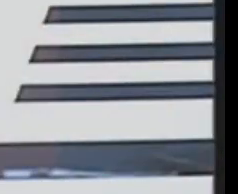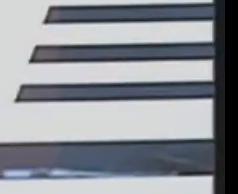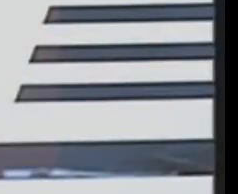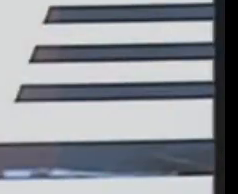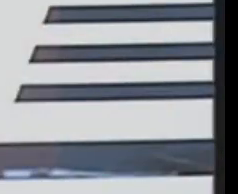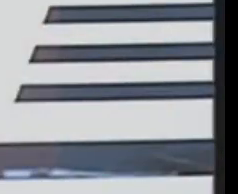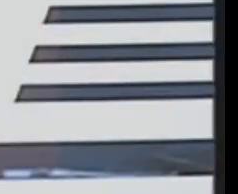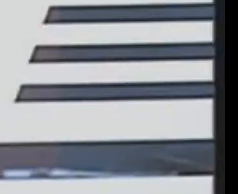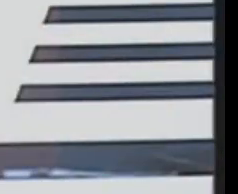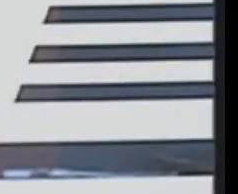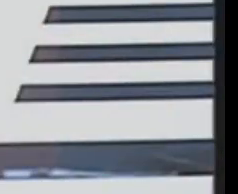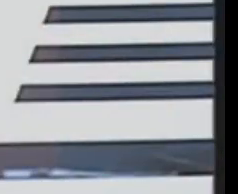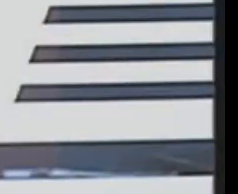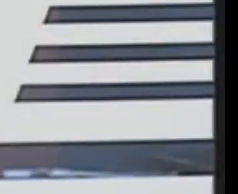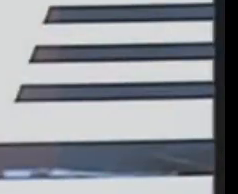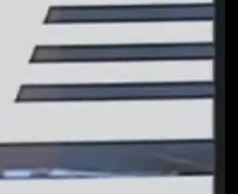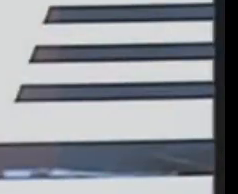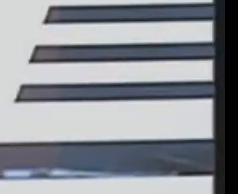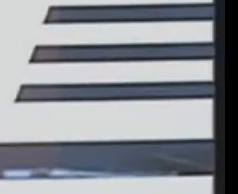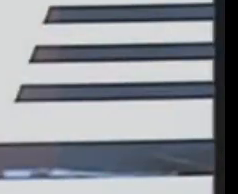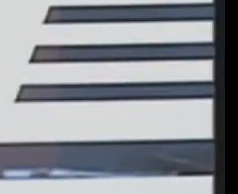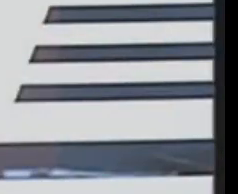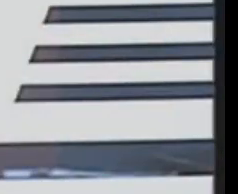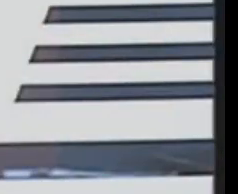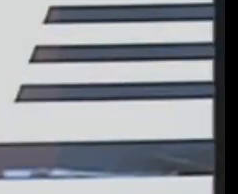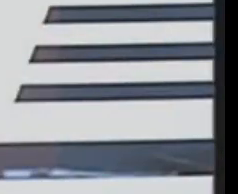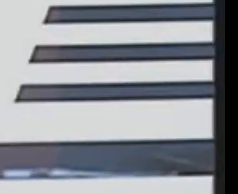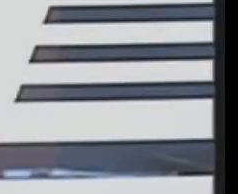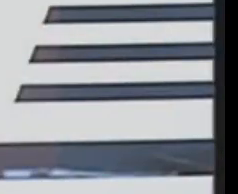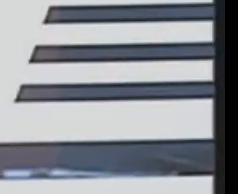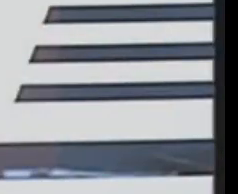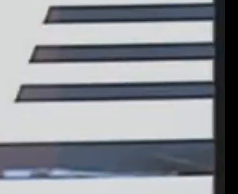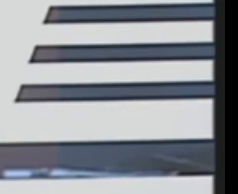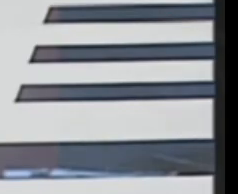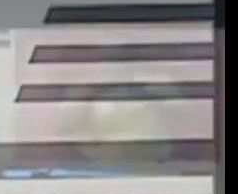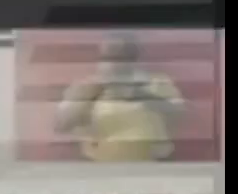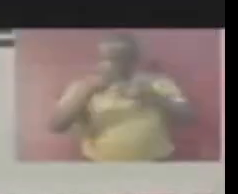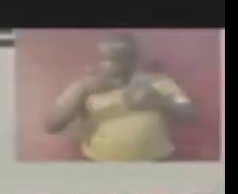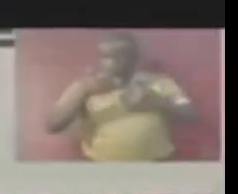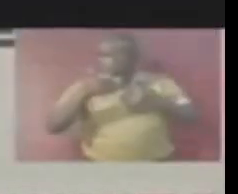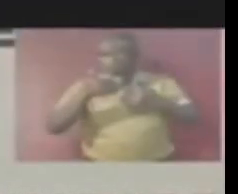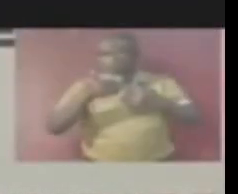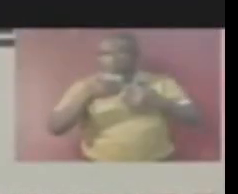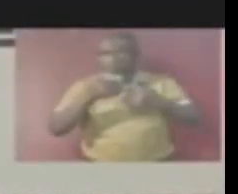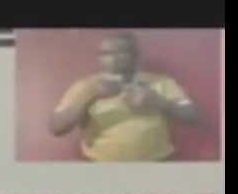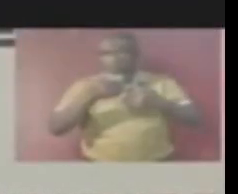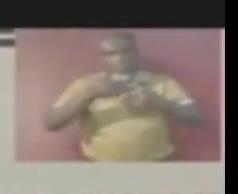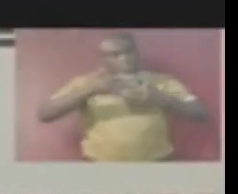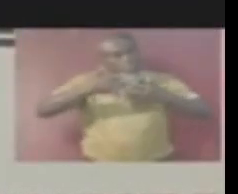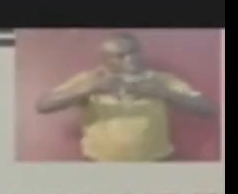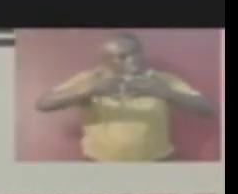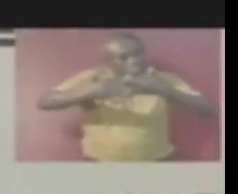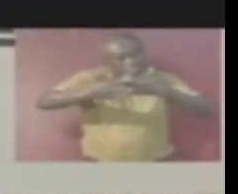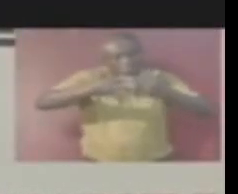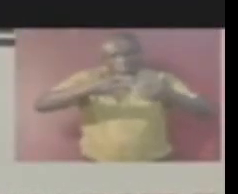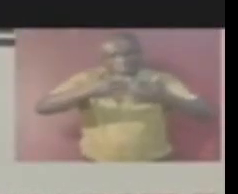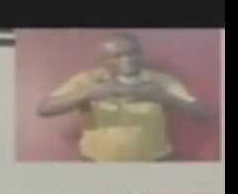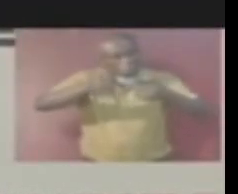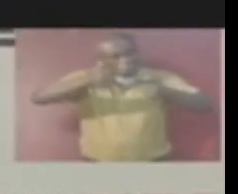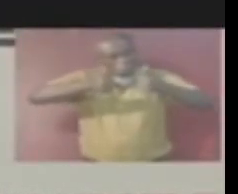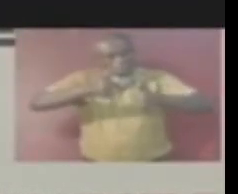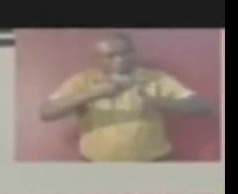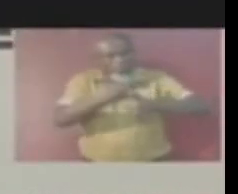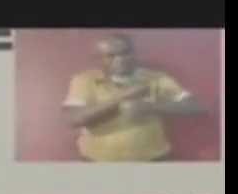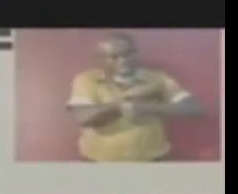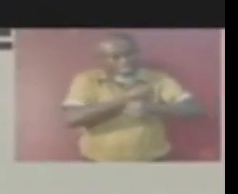Trinidad and Tobago's COVID-19 vaccination rollout will resume on Friday. Speaking at the Ministry of Health's virtual media conference today,